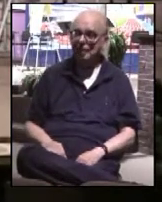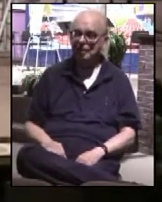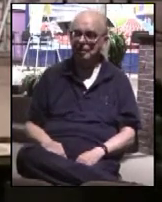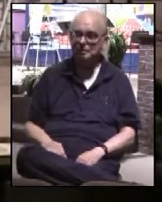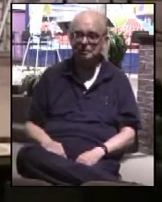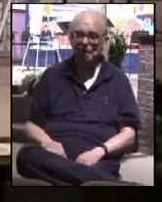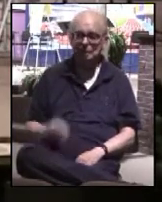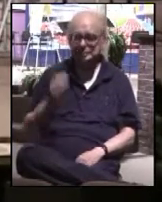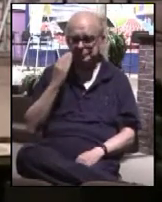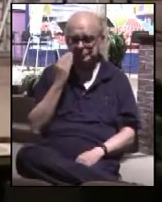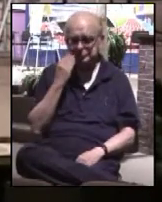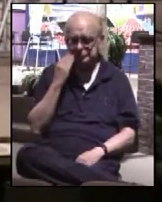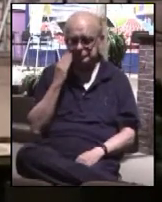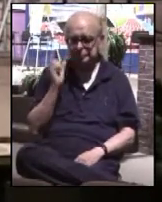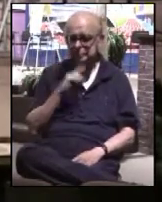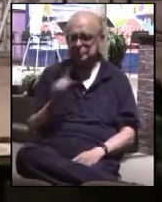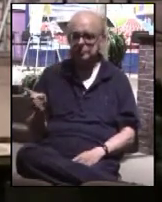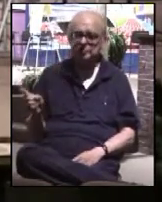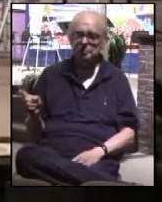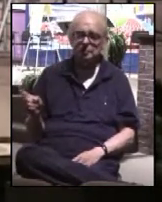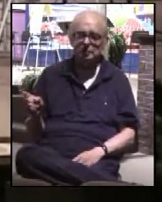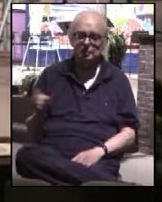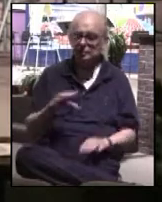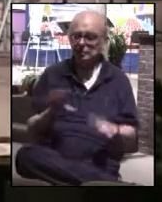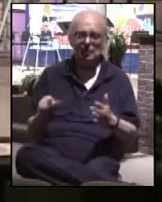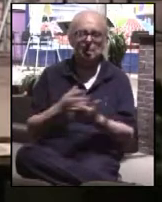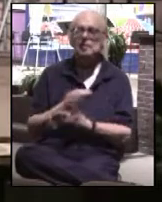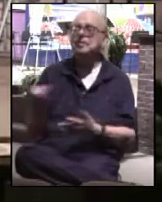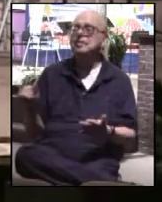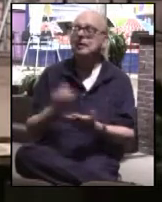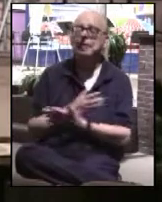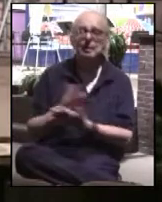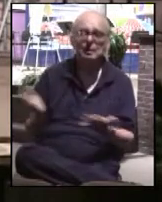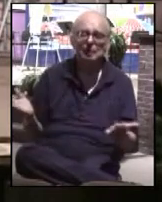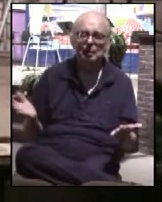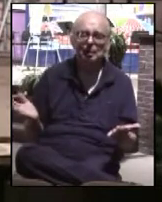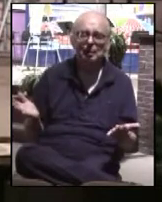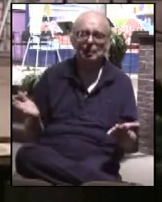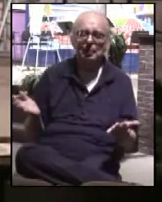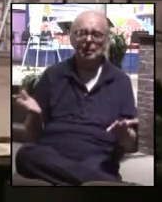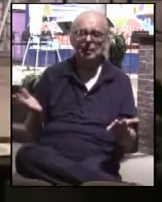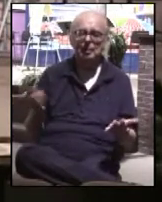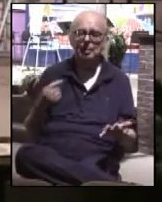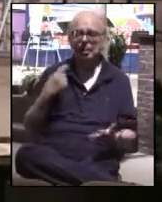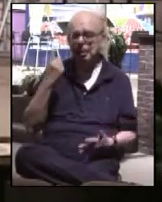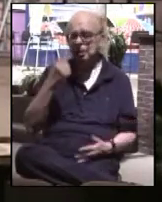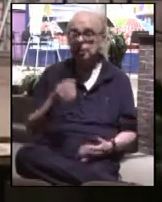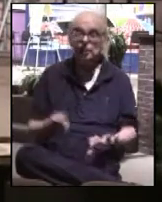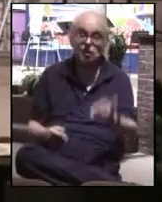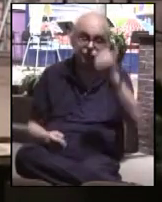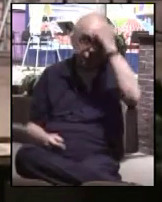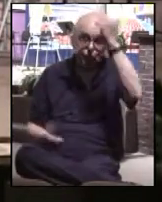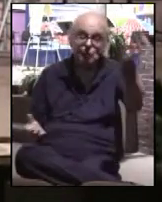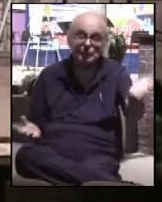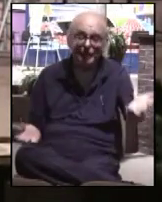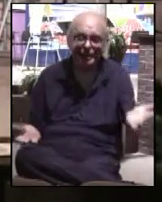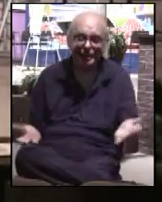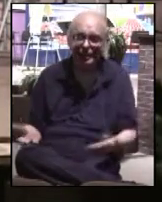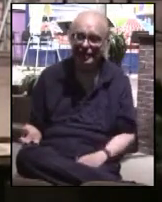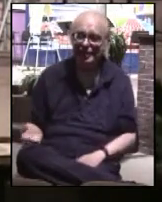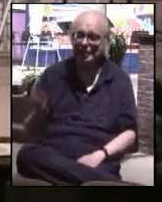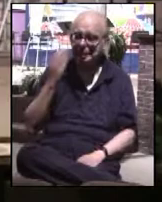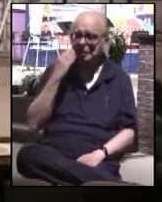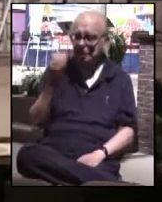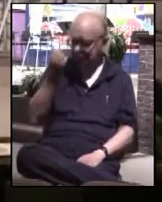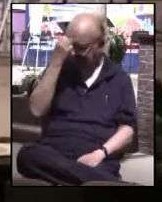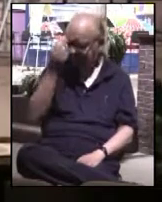you know and i come over here and i'm doing this i'm doing the same thing you know and it looks stupid you know it